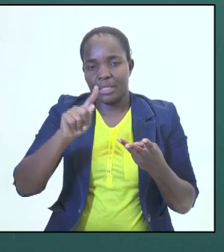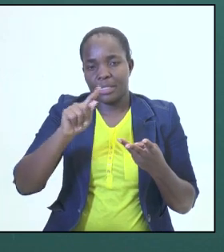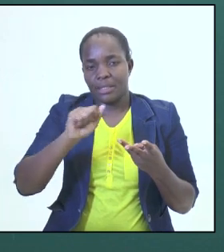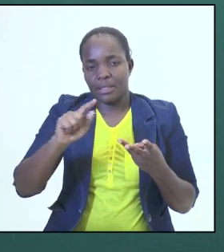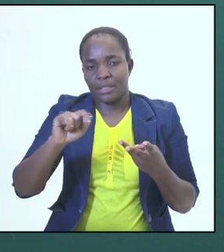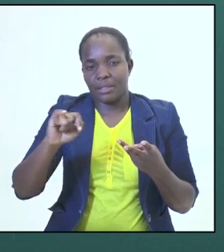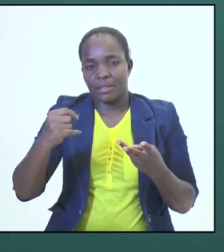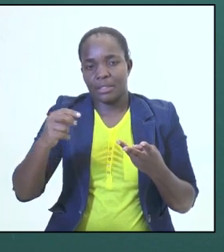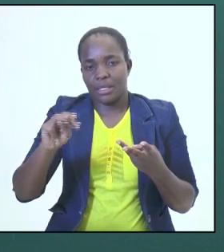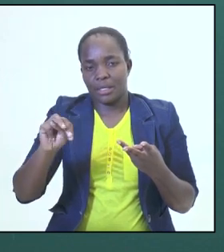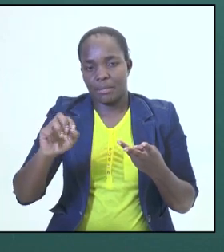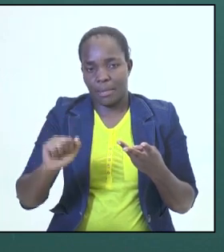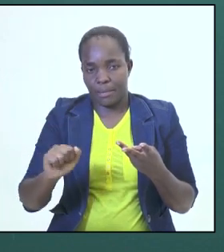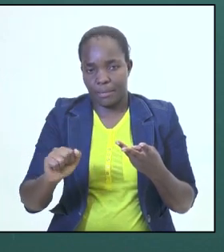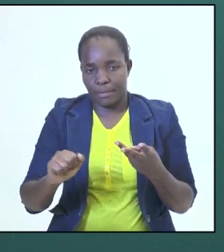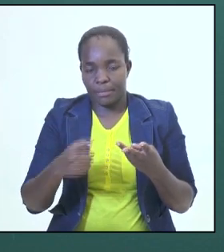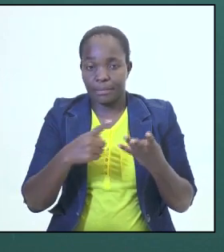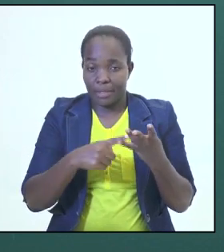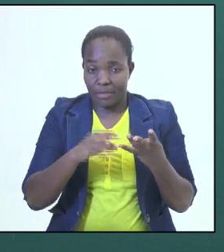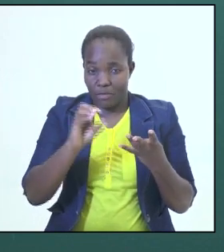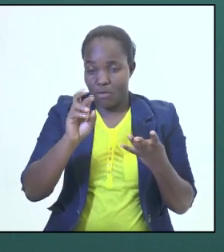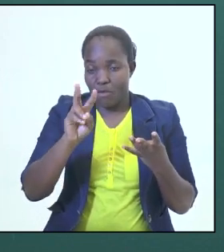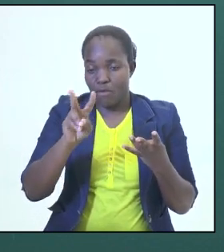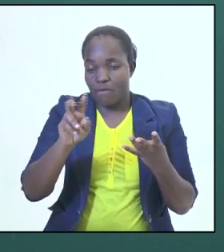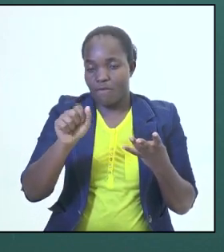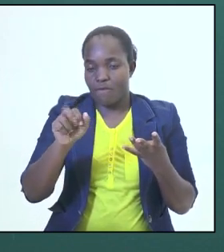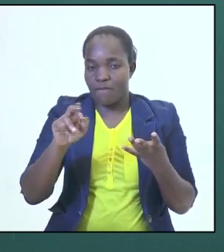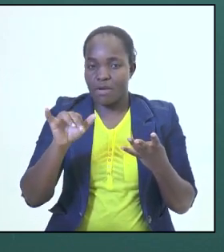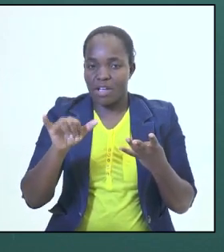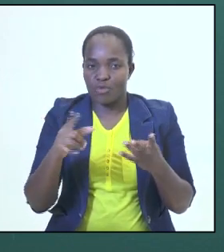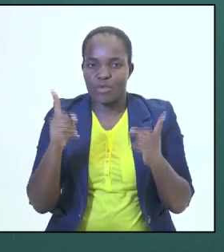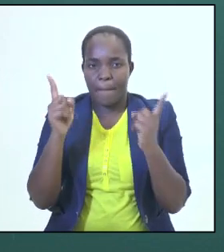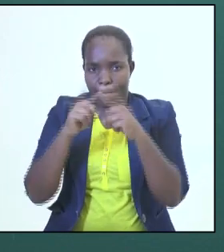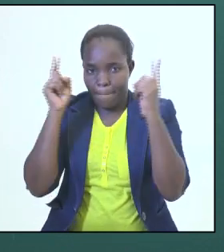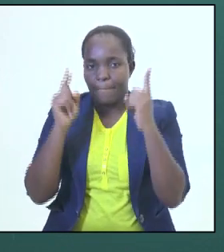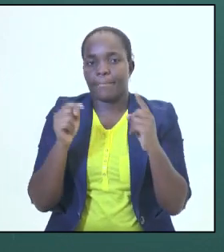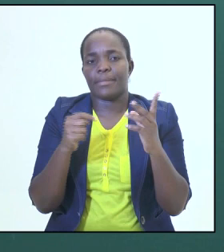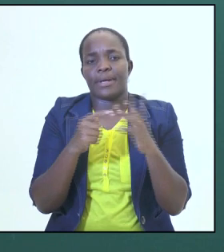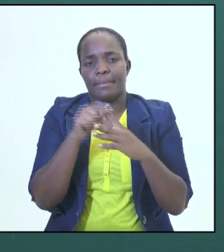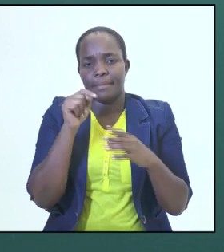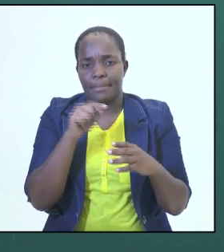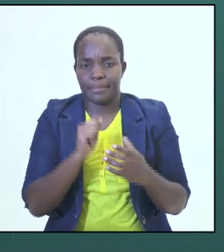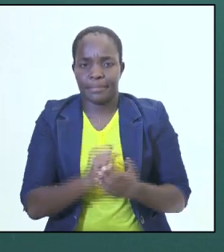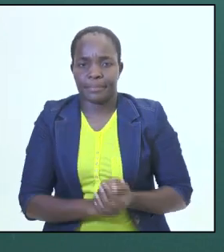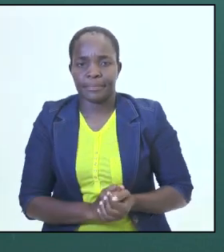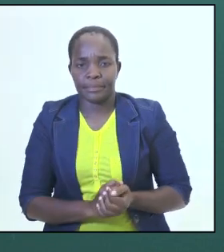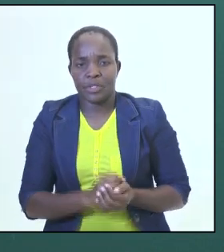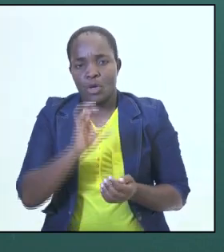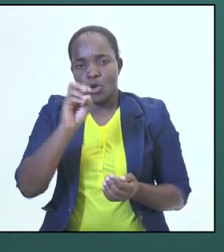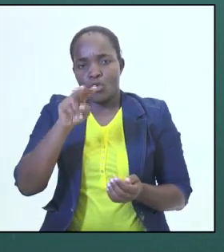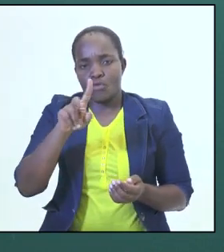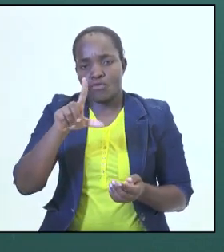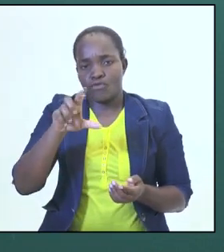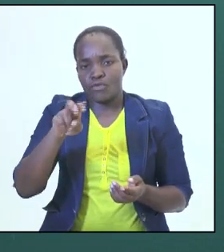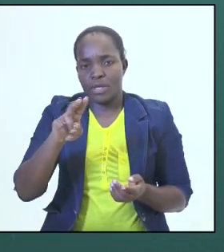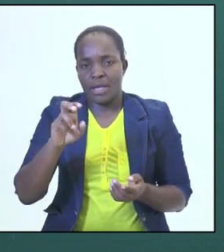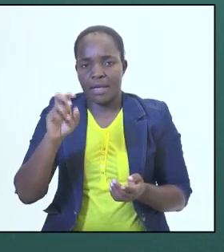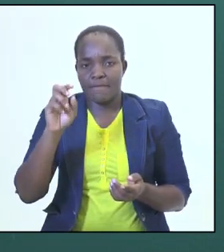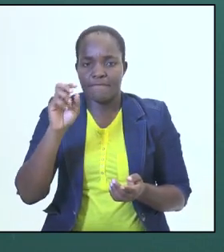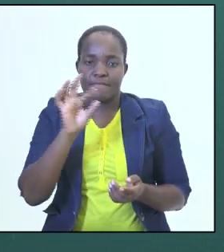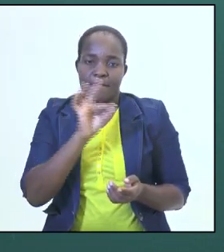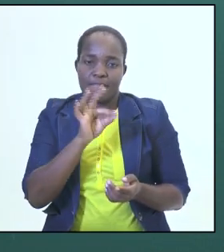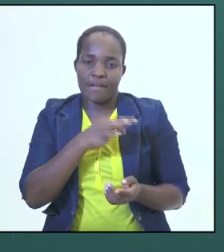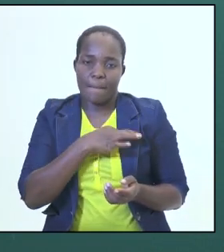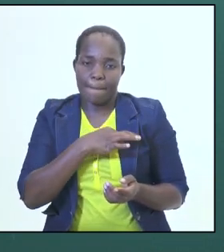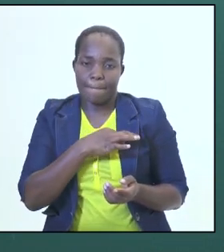ovule, and this is where fertilization takes place. The ovule contains the female gametes. The